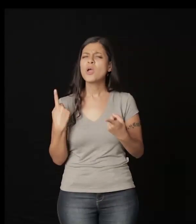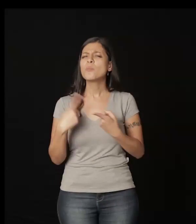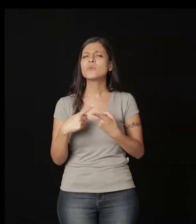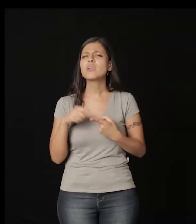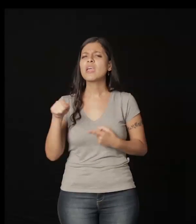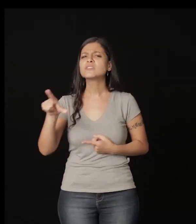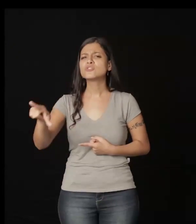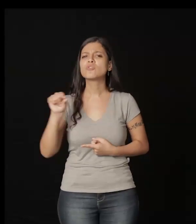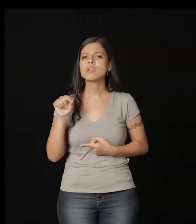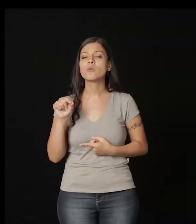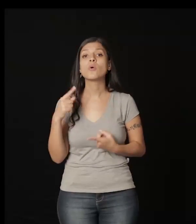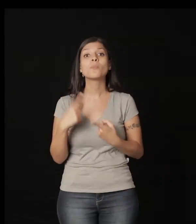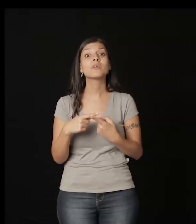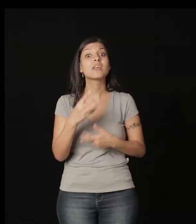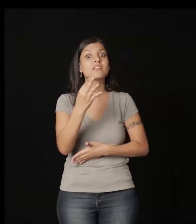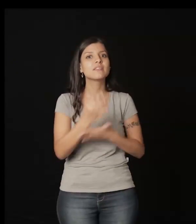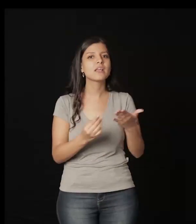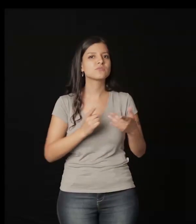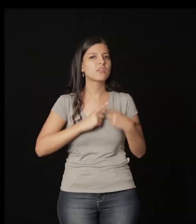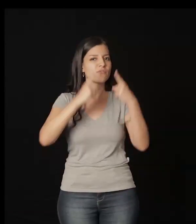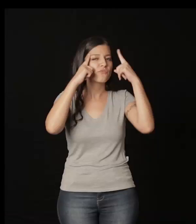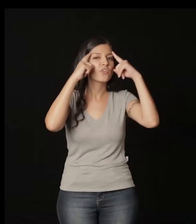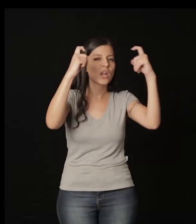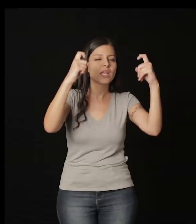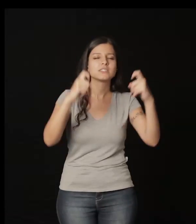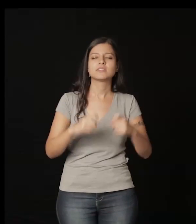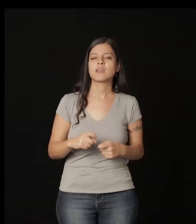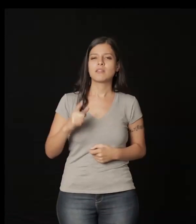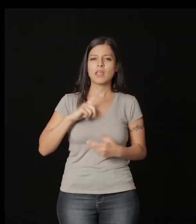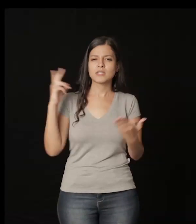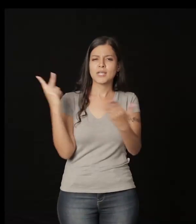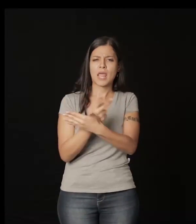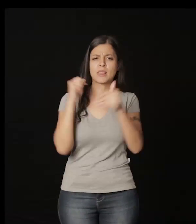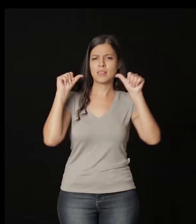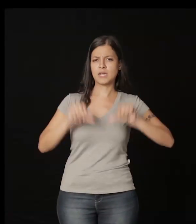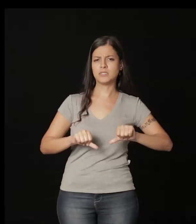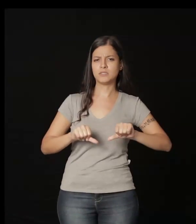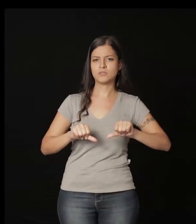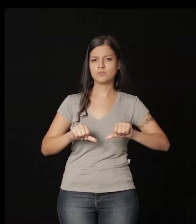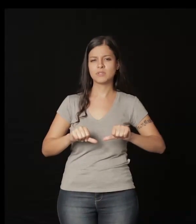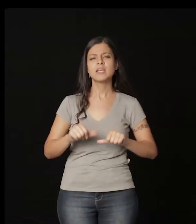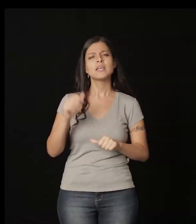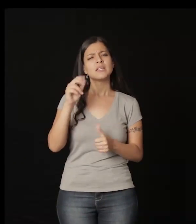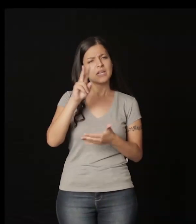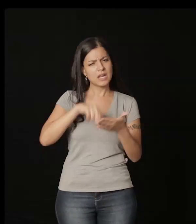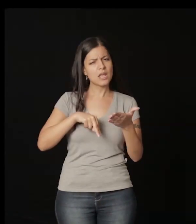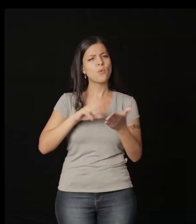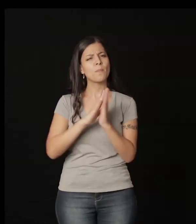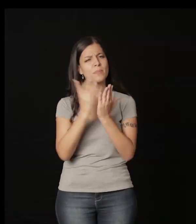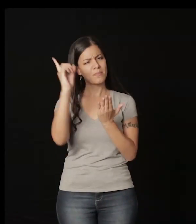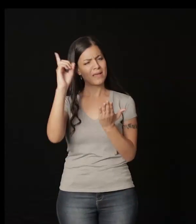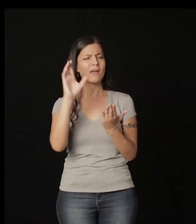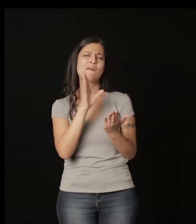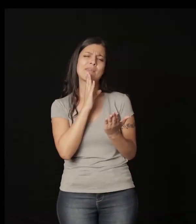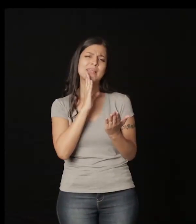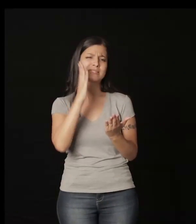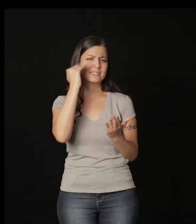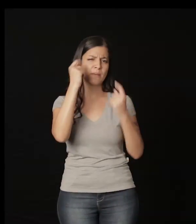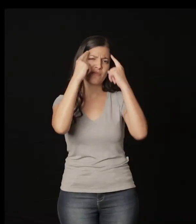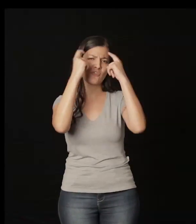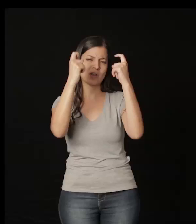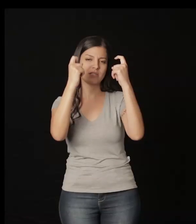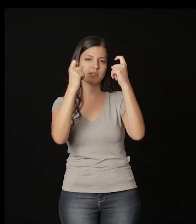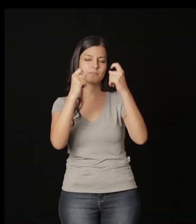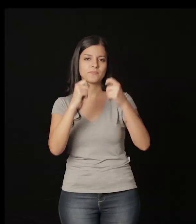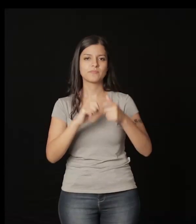is a text full of catastrophe. It's full of violence. Anyone who's read the Bible will know it's violent. But one